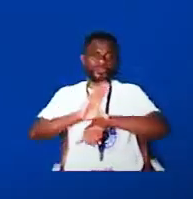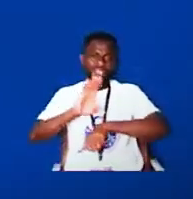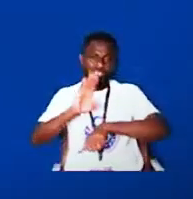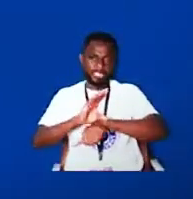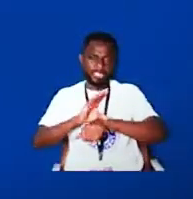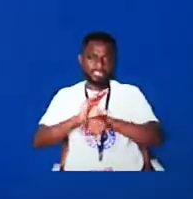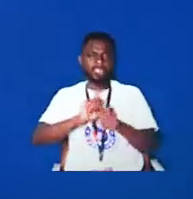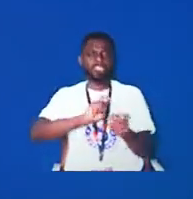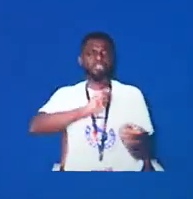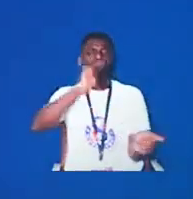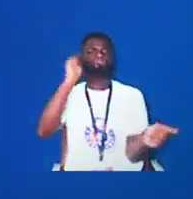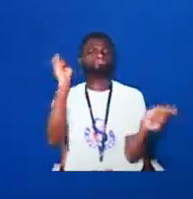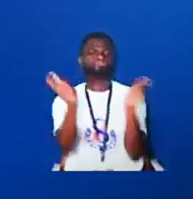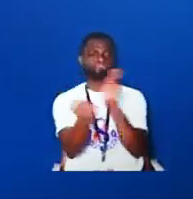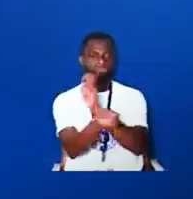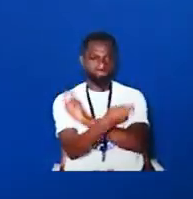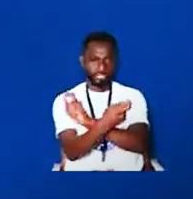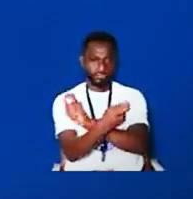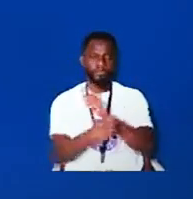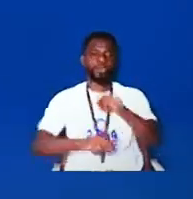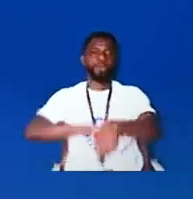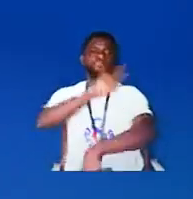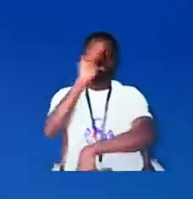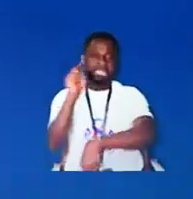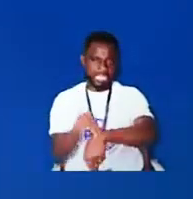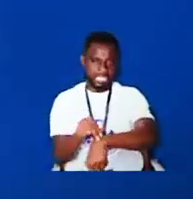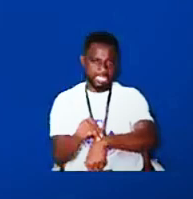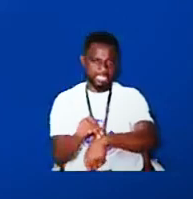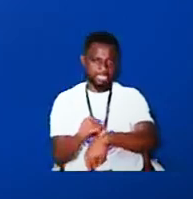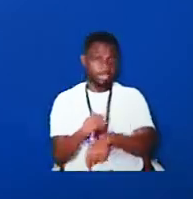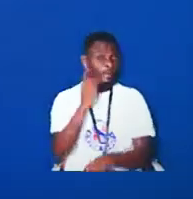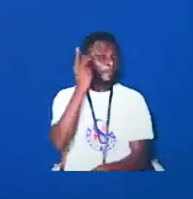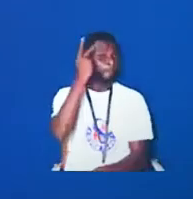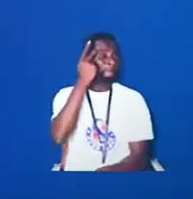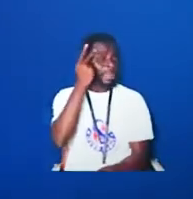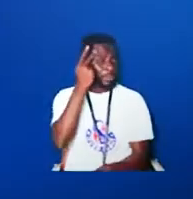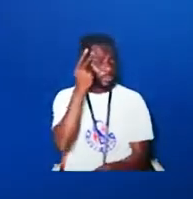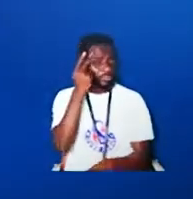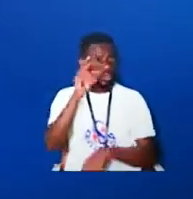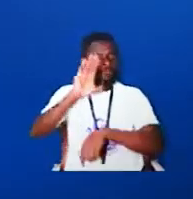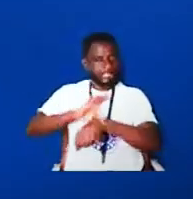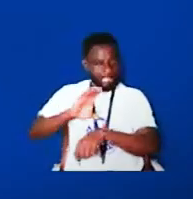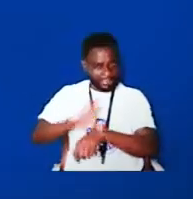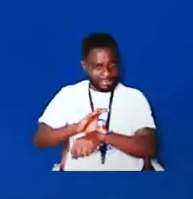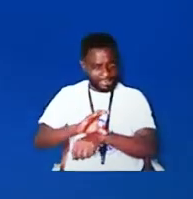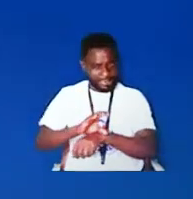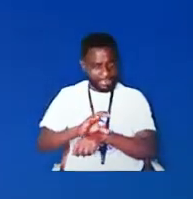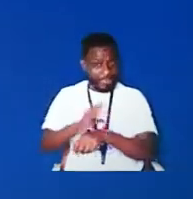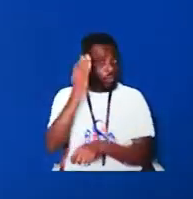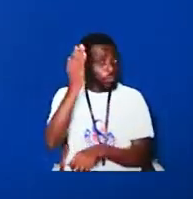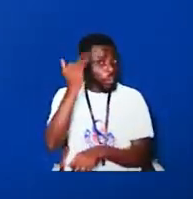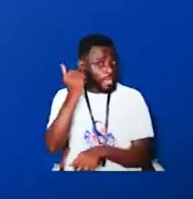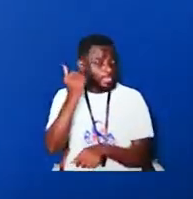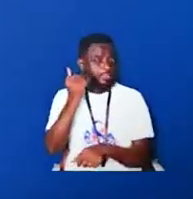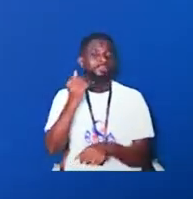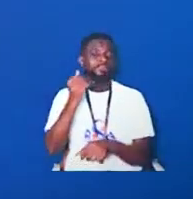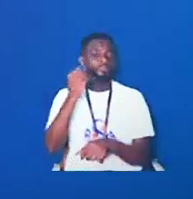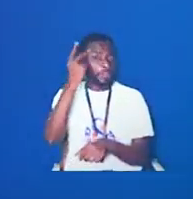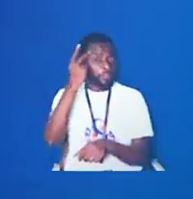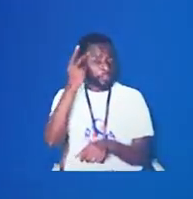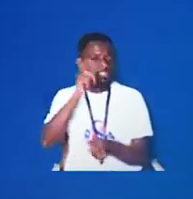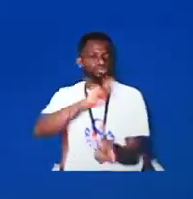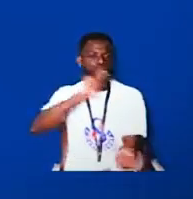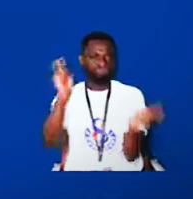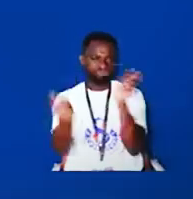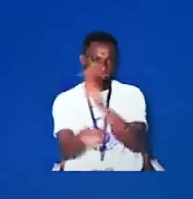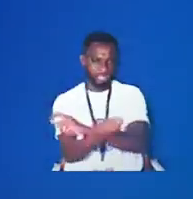the transformation of nations. The purpose of the church is a transformation of nations. For